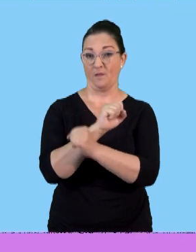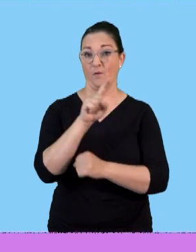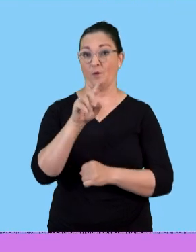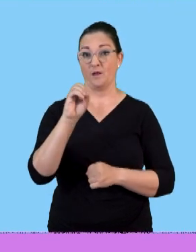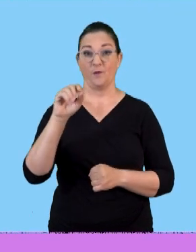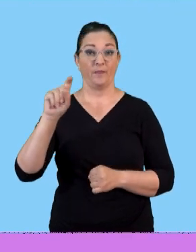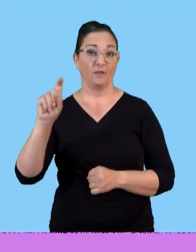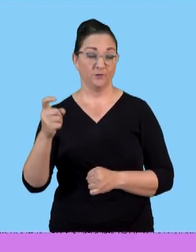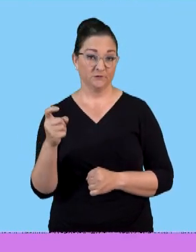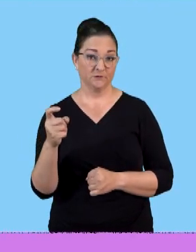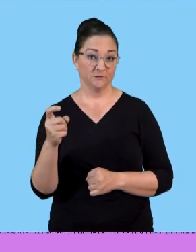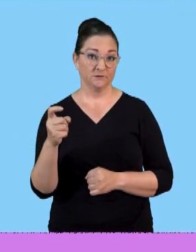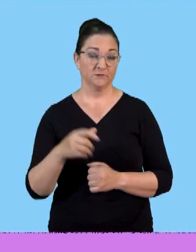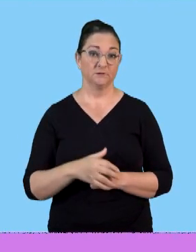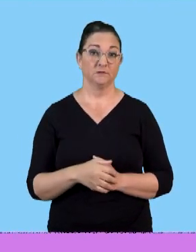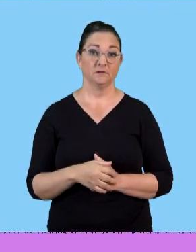by 100,000.